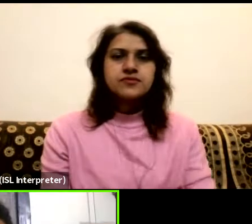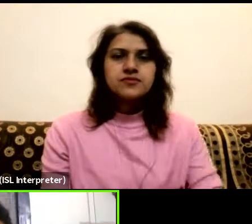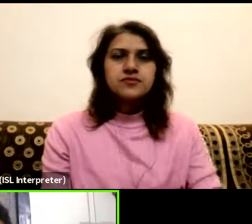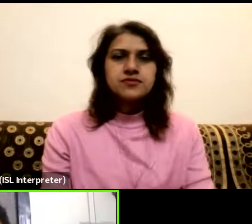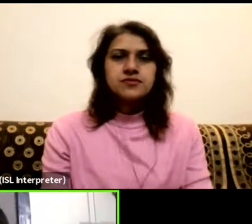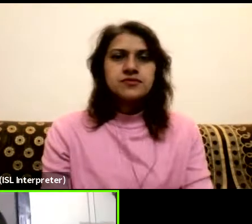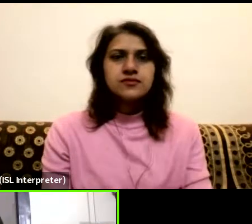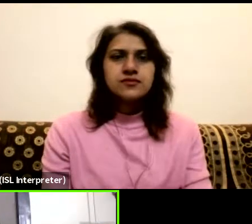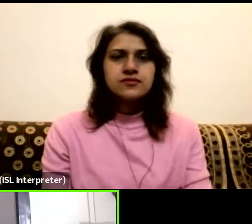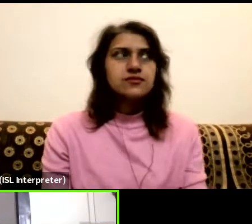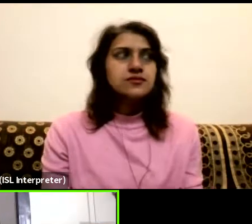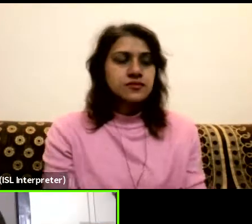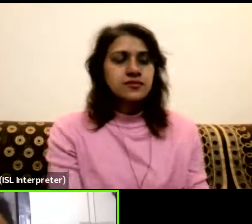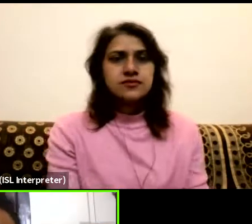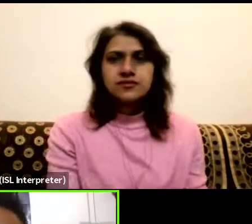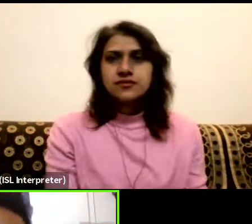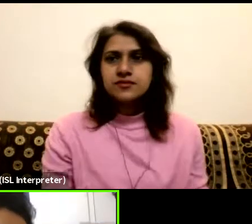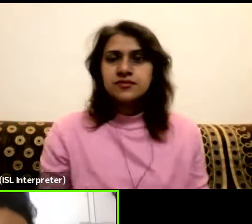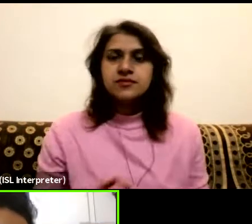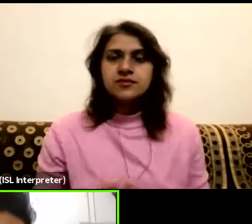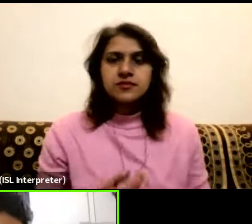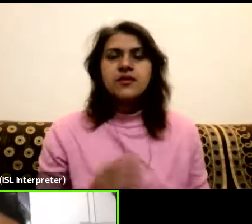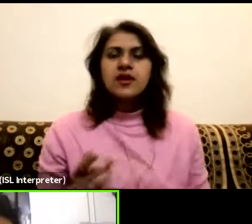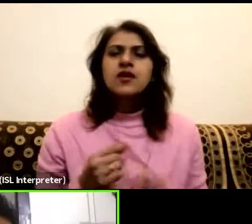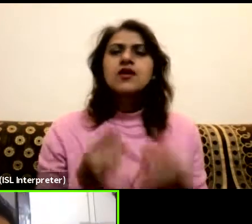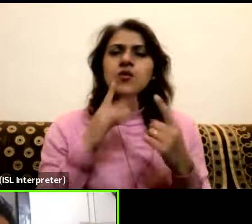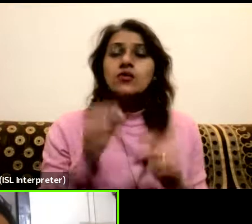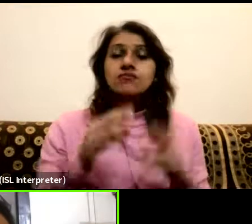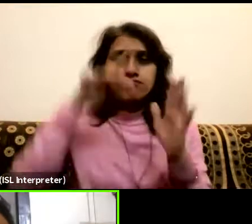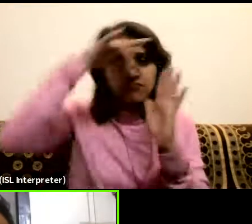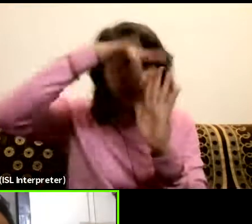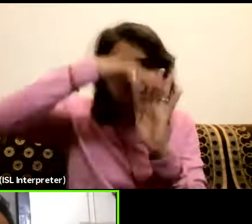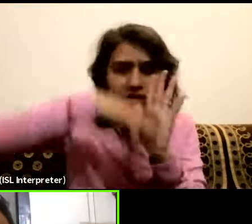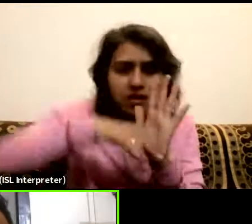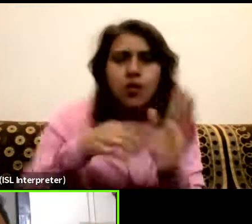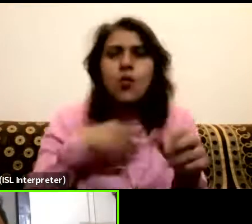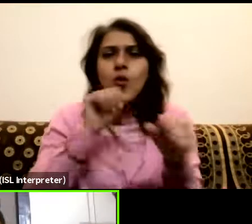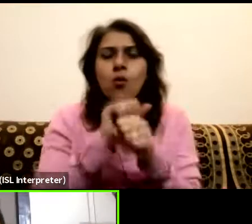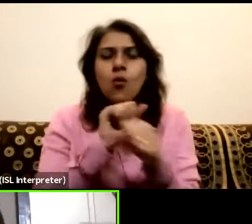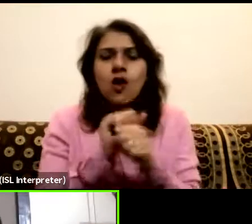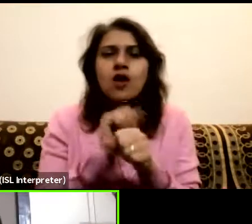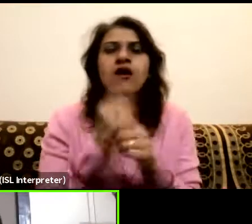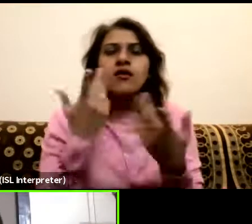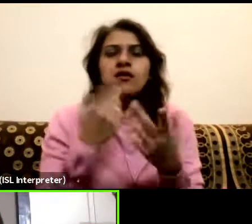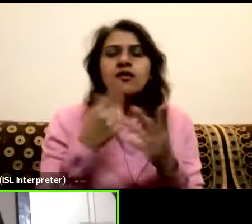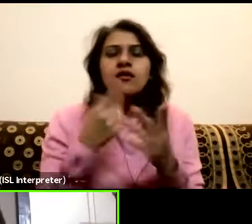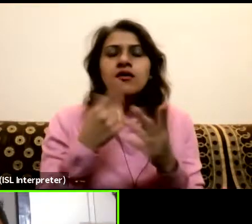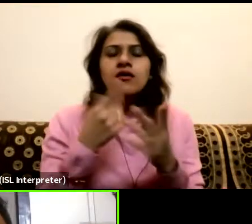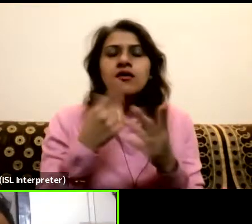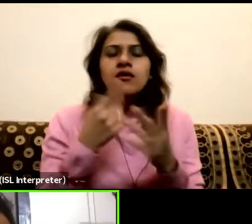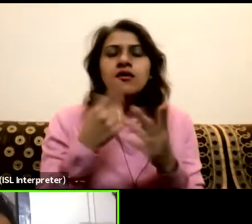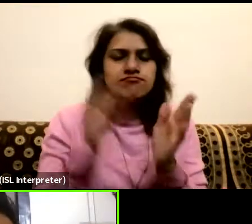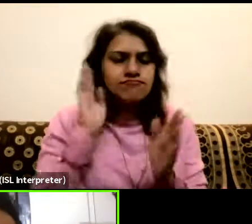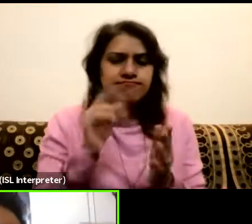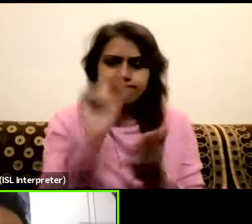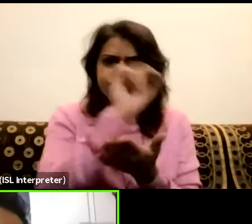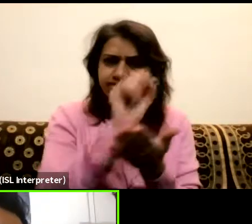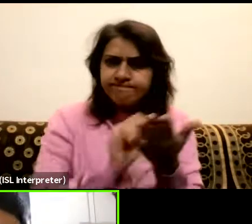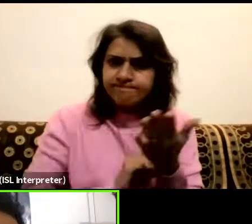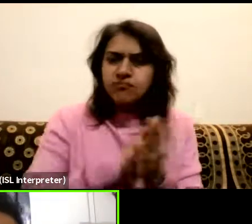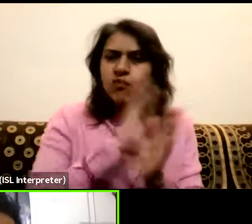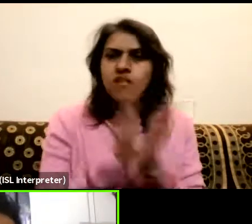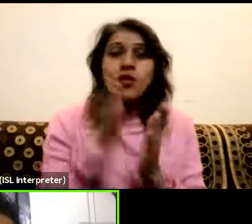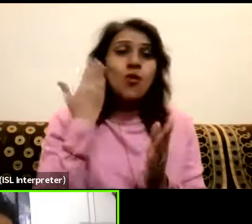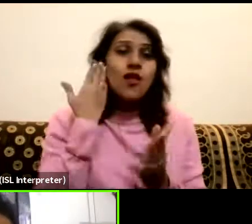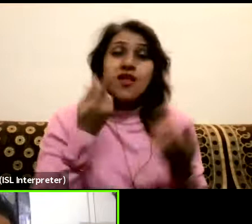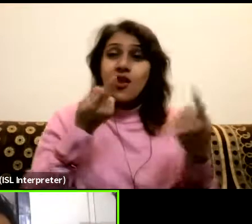I really didn't wanted to get into the details of the findings of our report on the lockdown